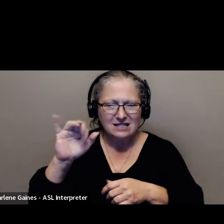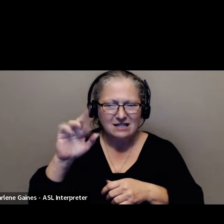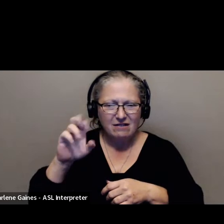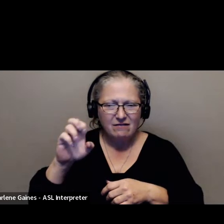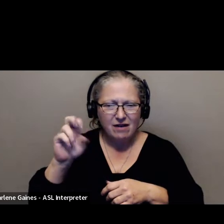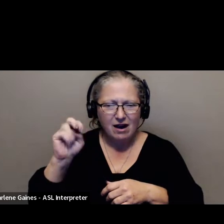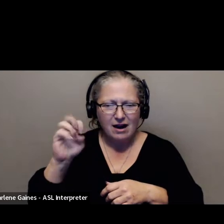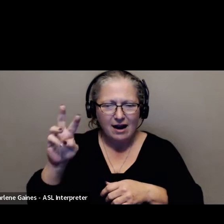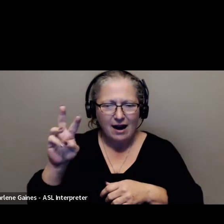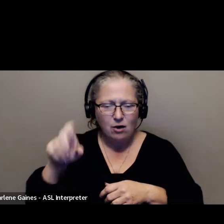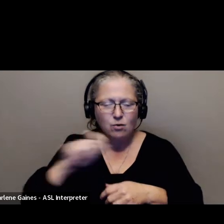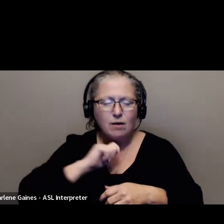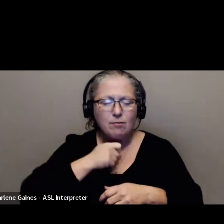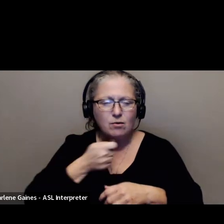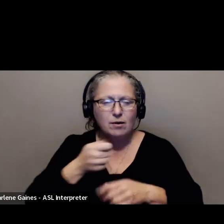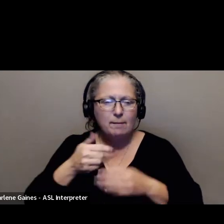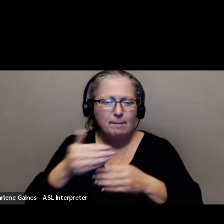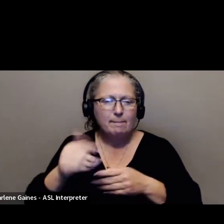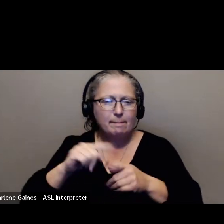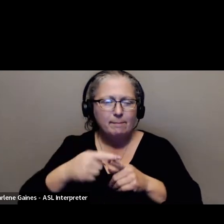begin.